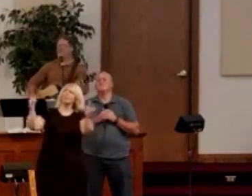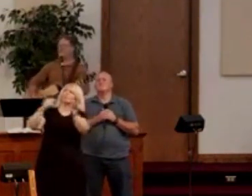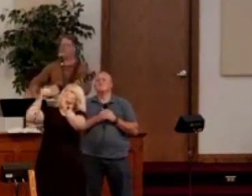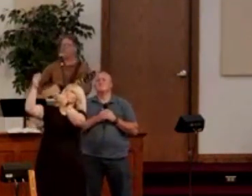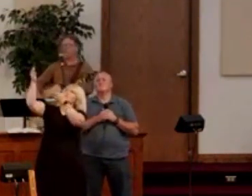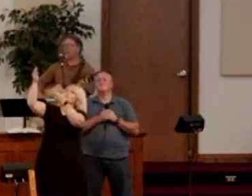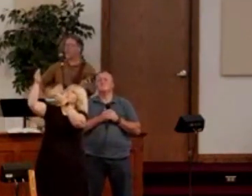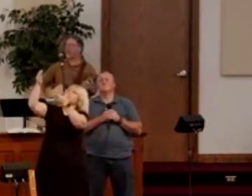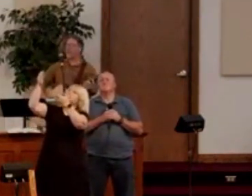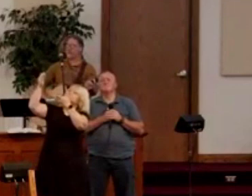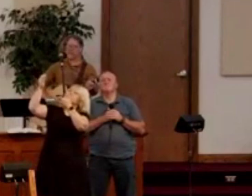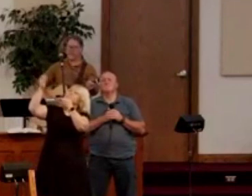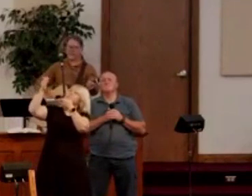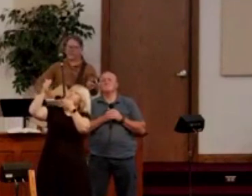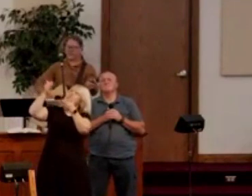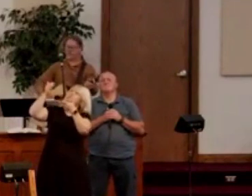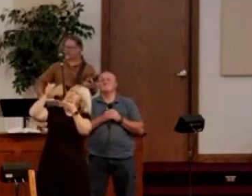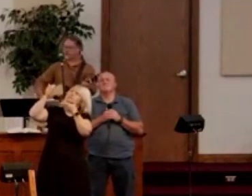Restore.